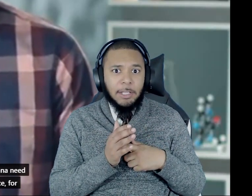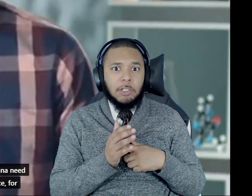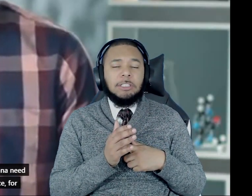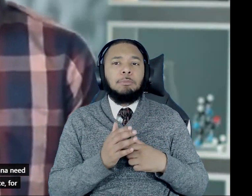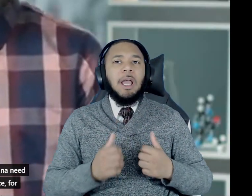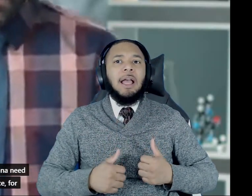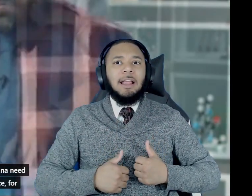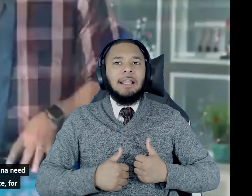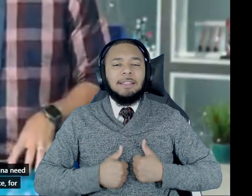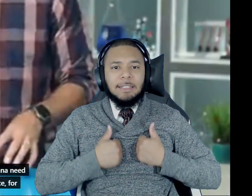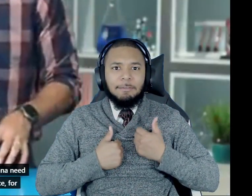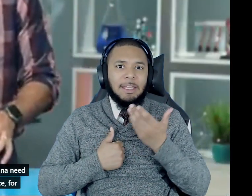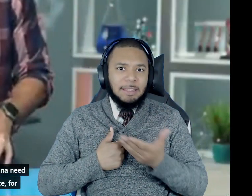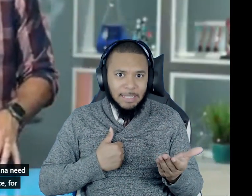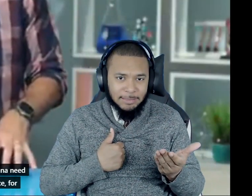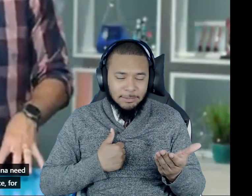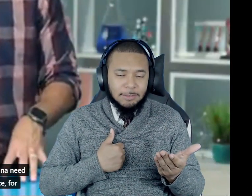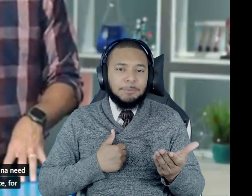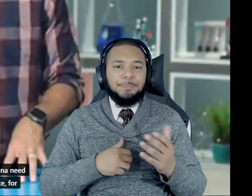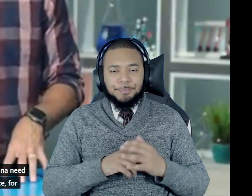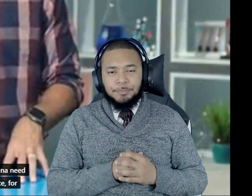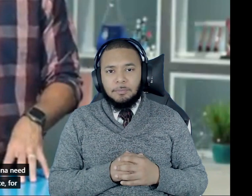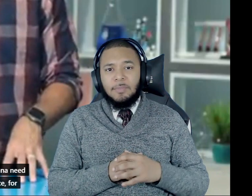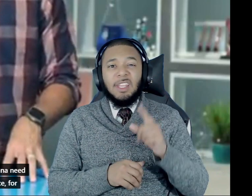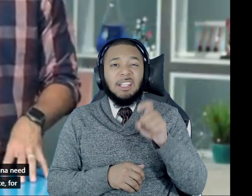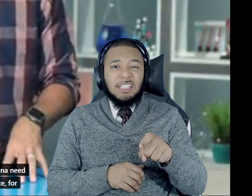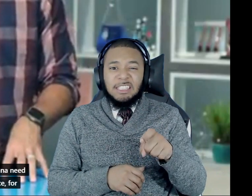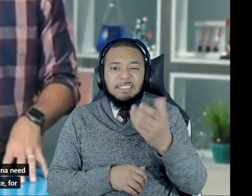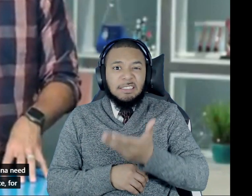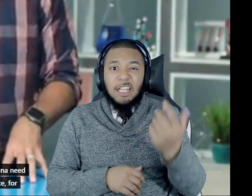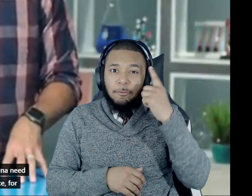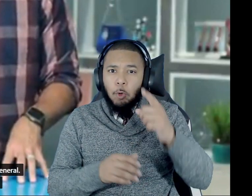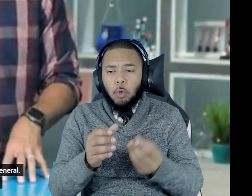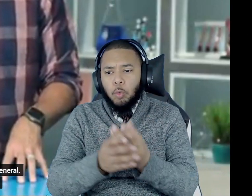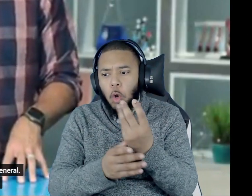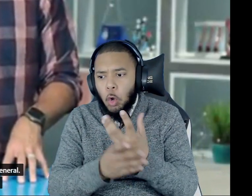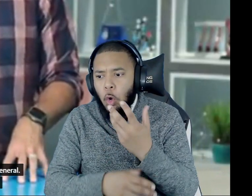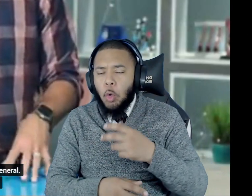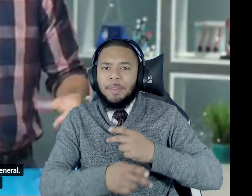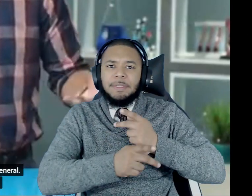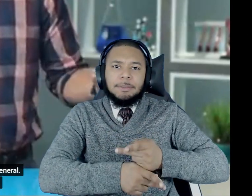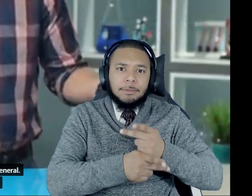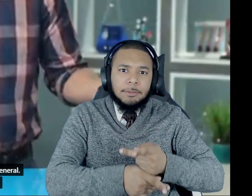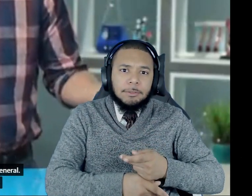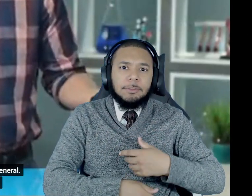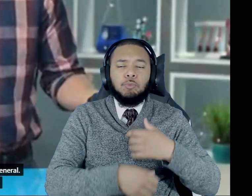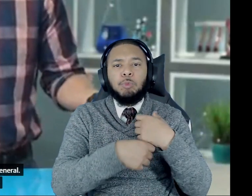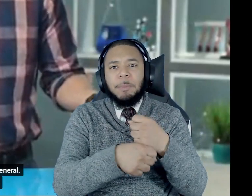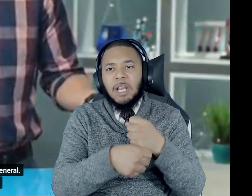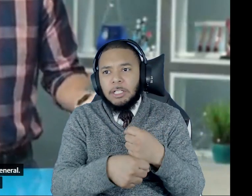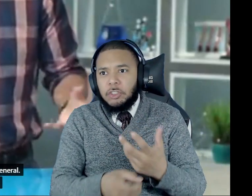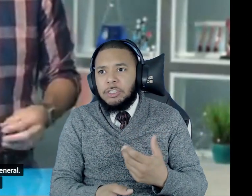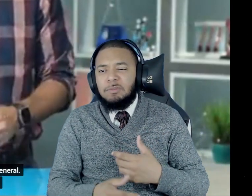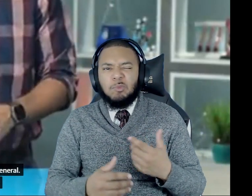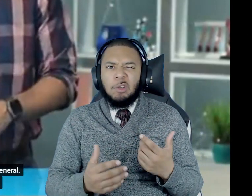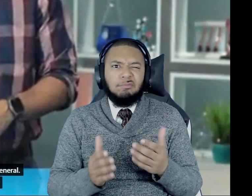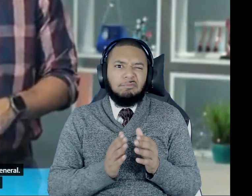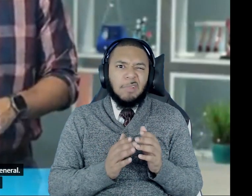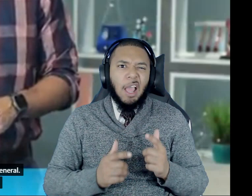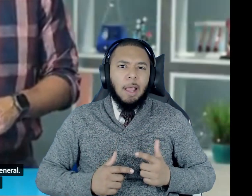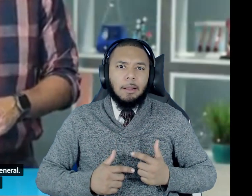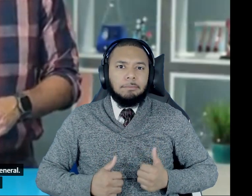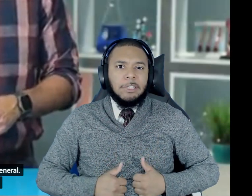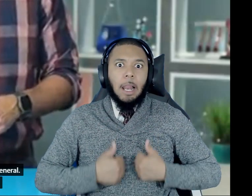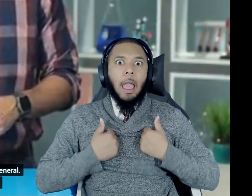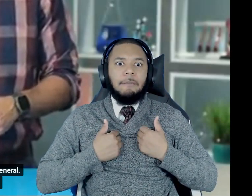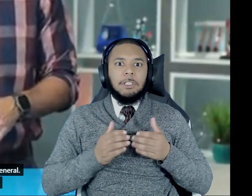an environment. So they're going to need it for growth, for maintenance, for reproduction, for just life in general. So,